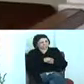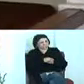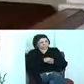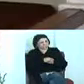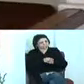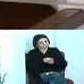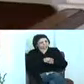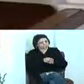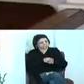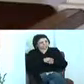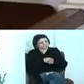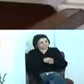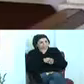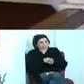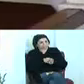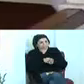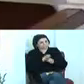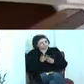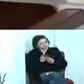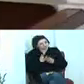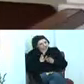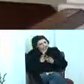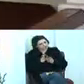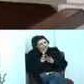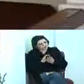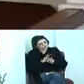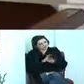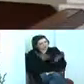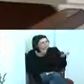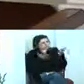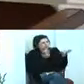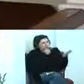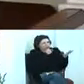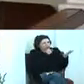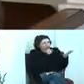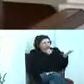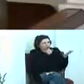charge. We're not in charge. That's what it means.